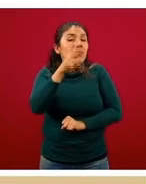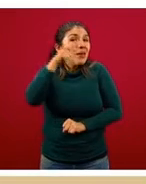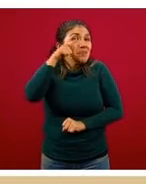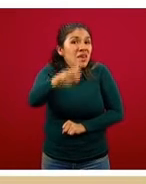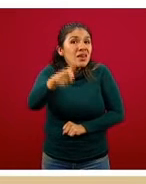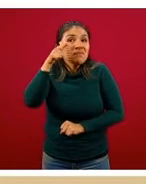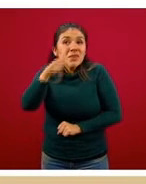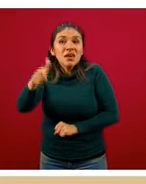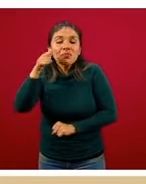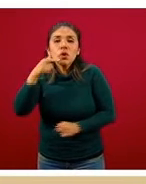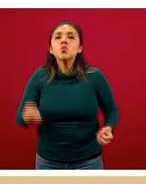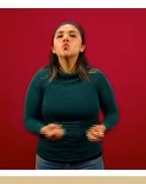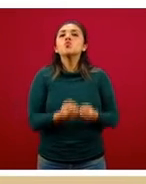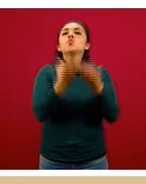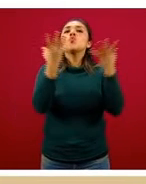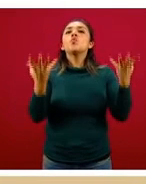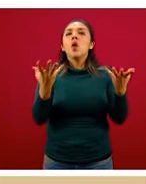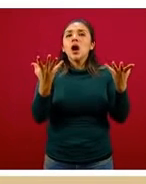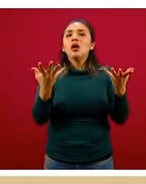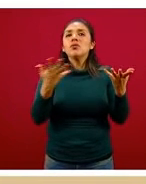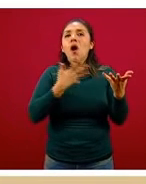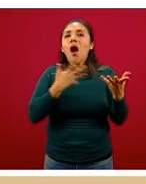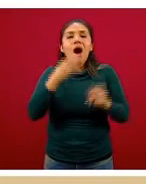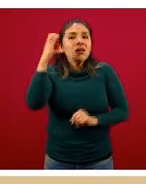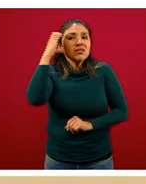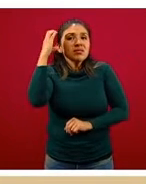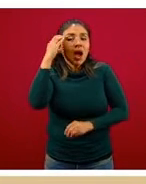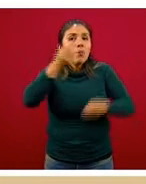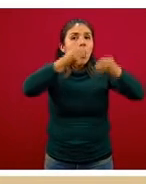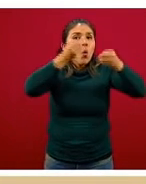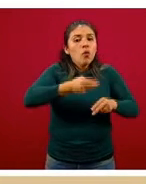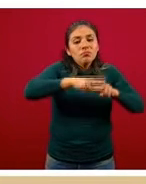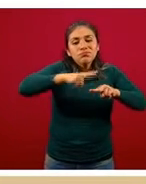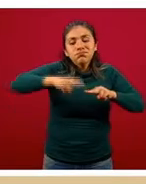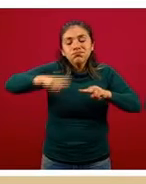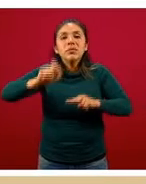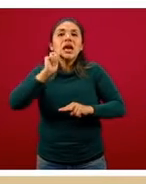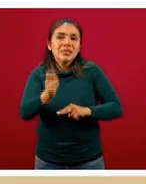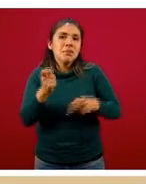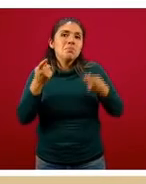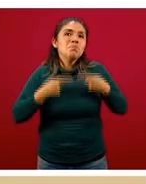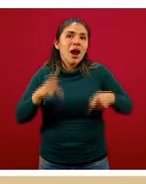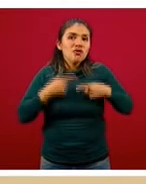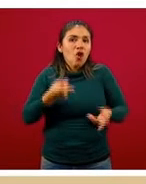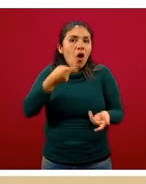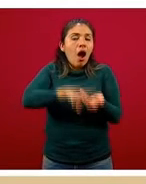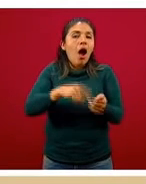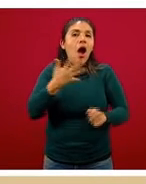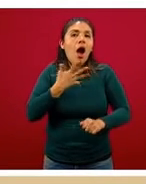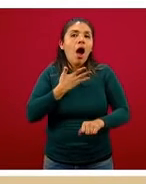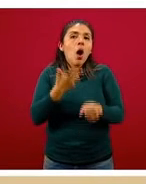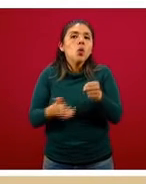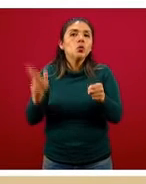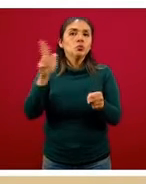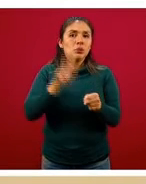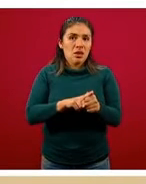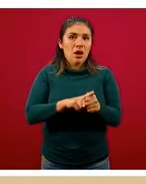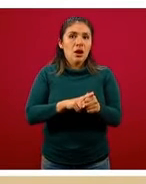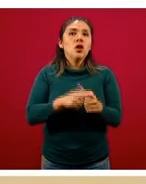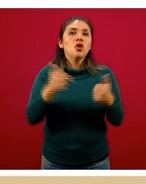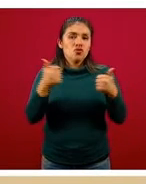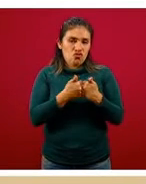we can contribute to have a better tracking of the development of the pandemic,